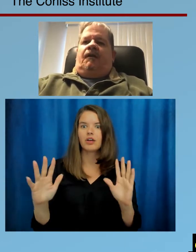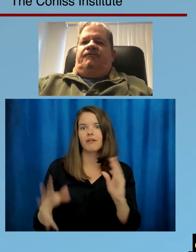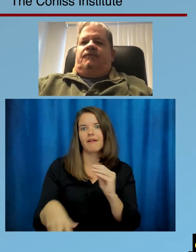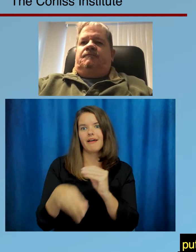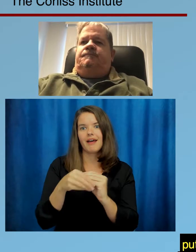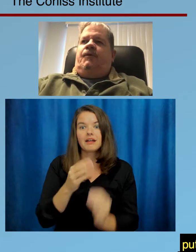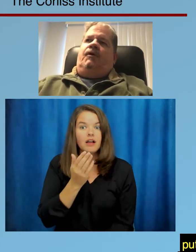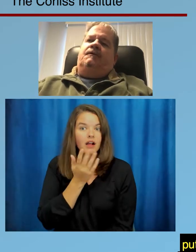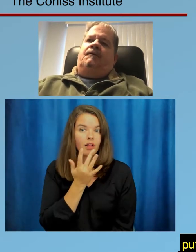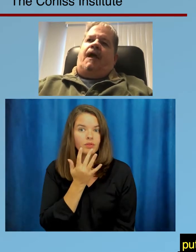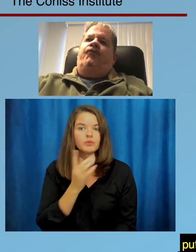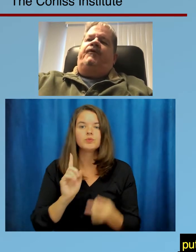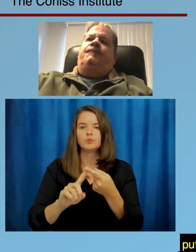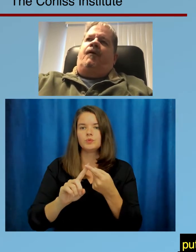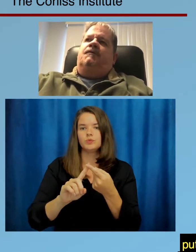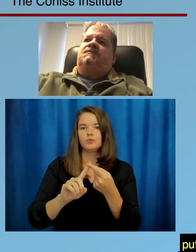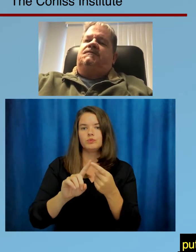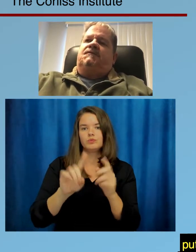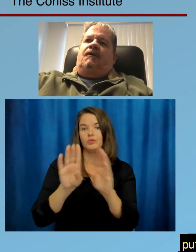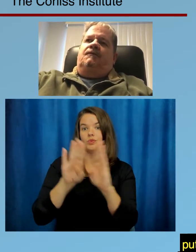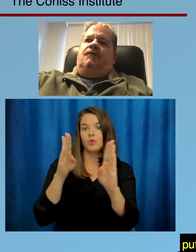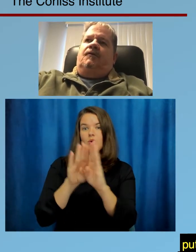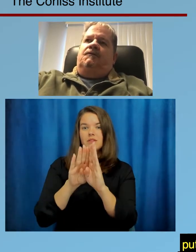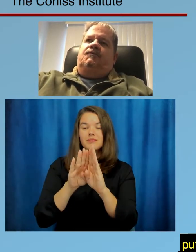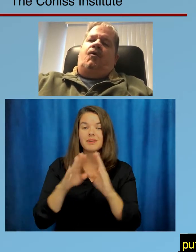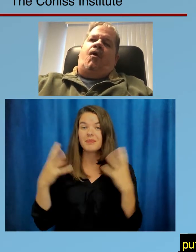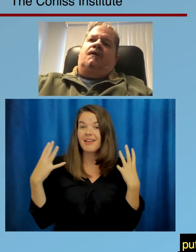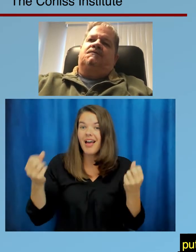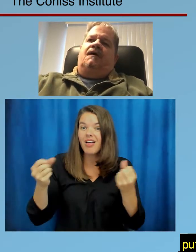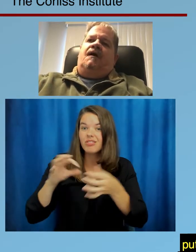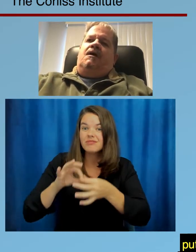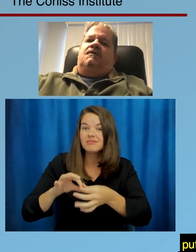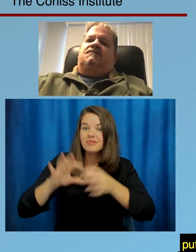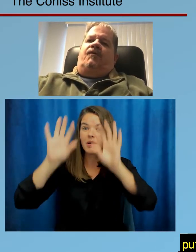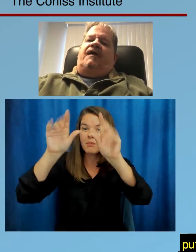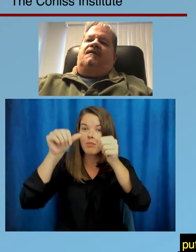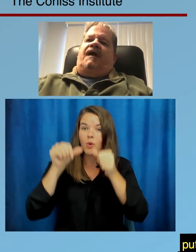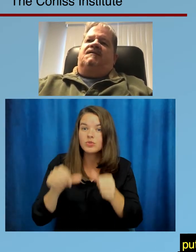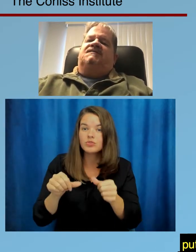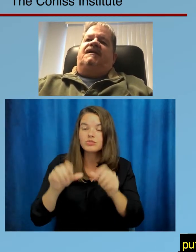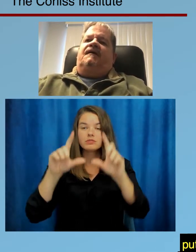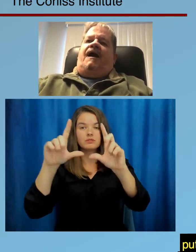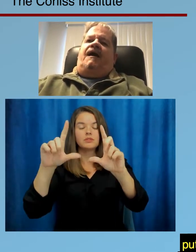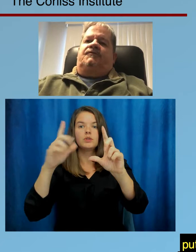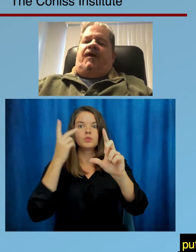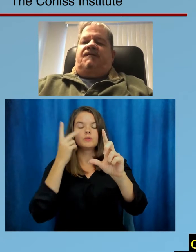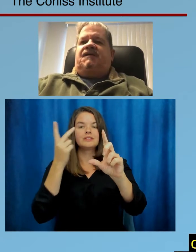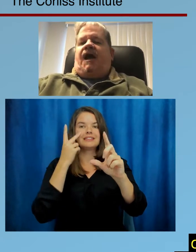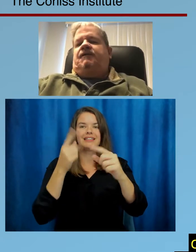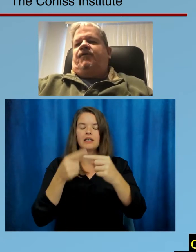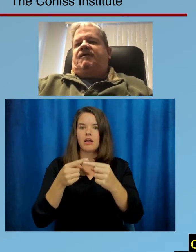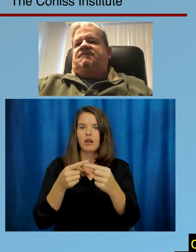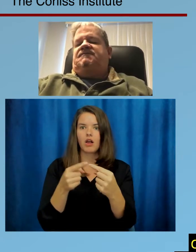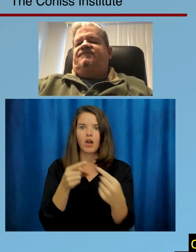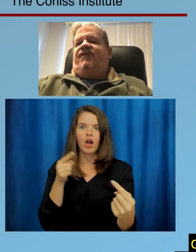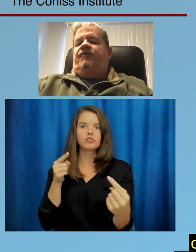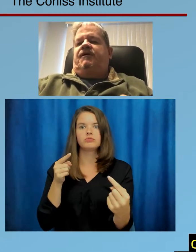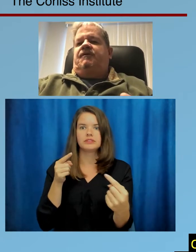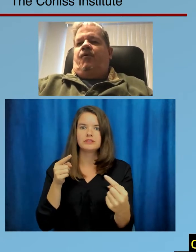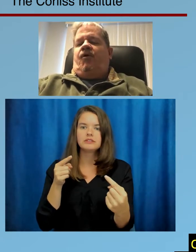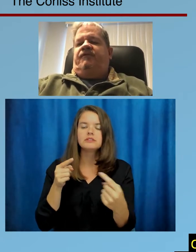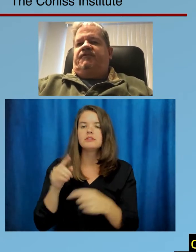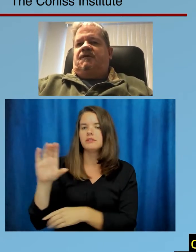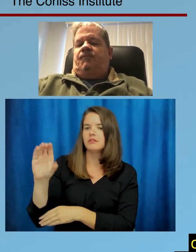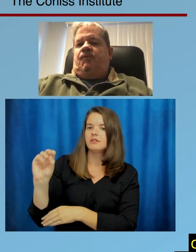very colorful. Put healthy posters on your door so that they can see the contrast. Contrast is